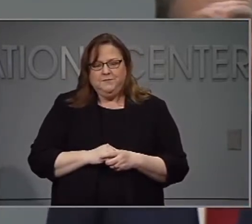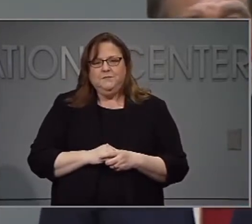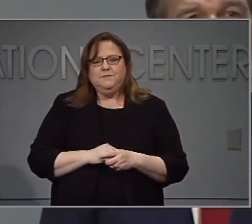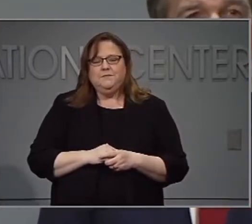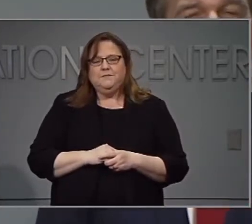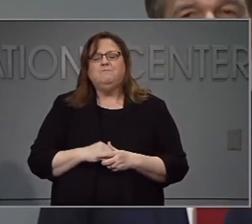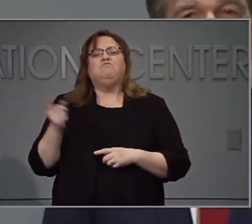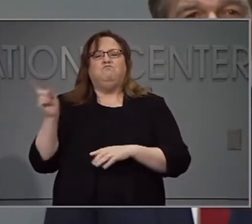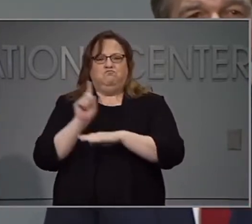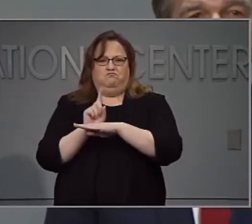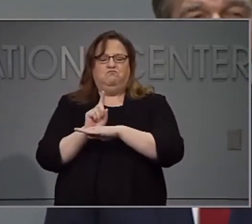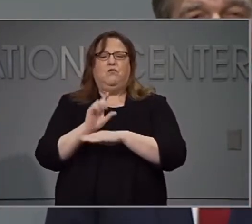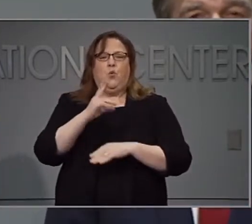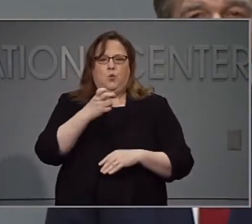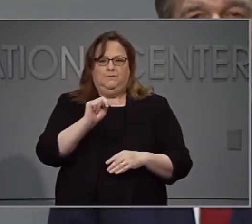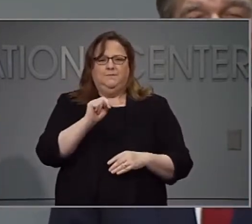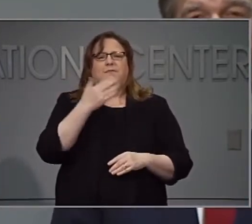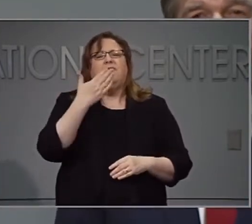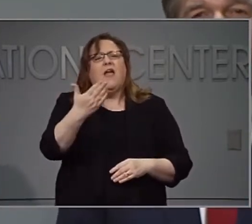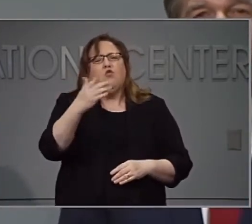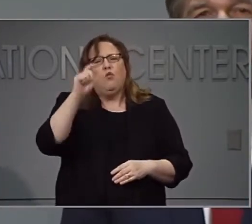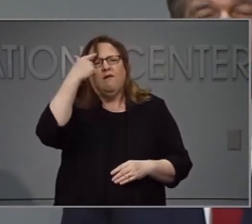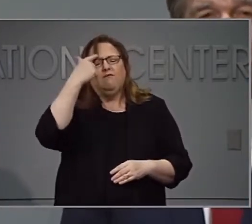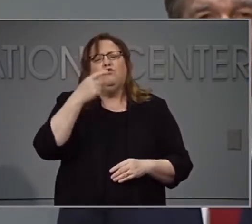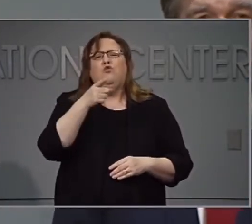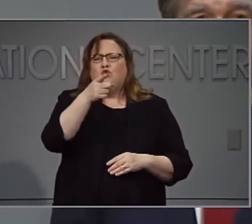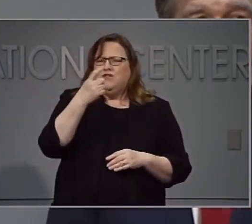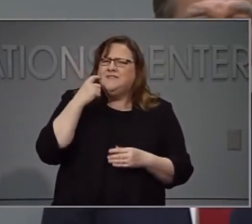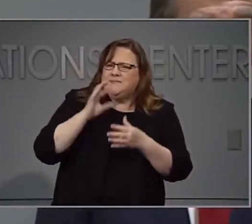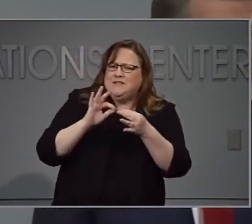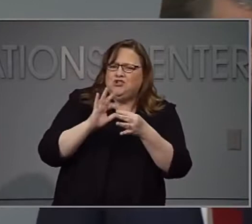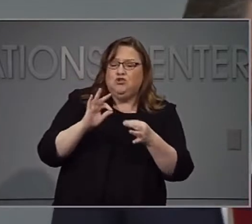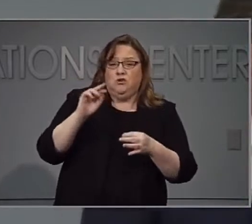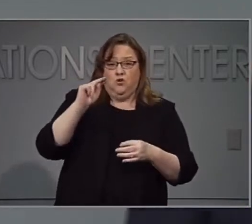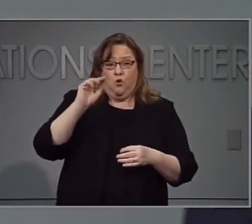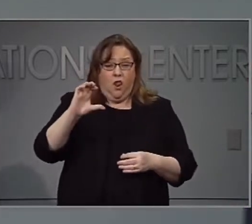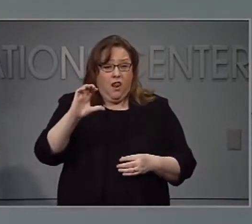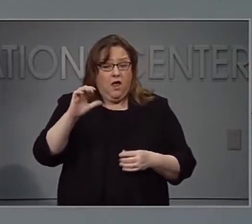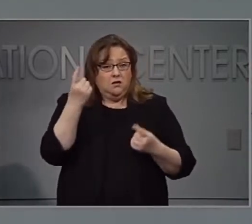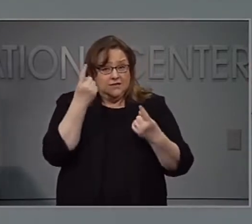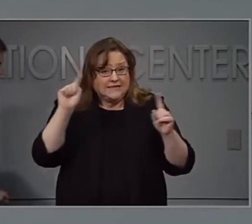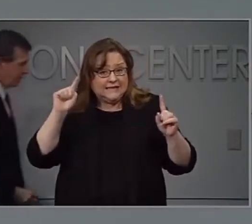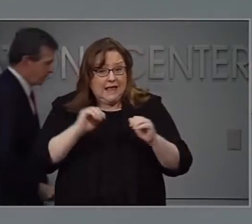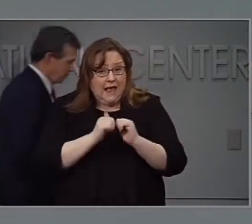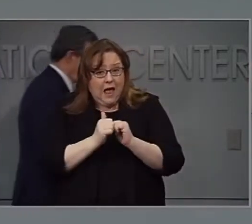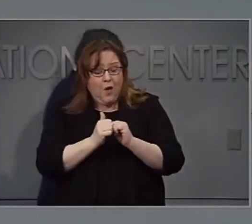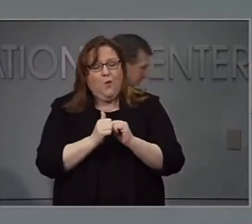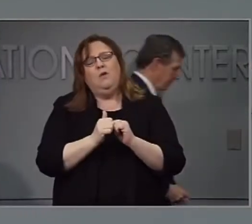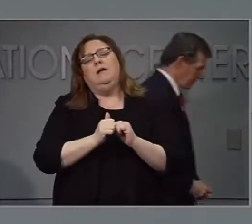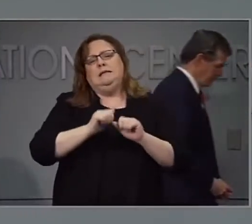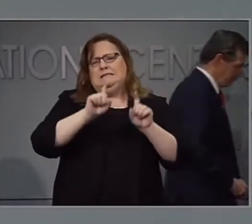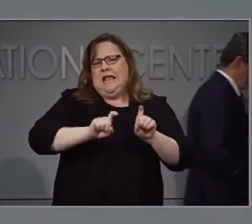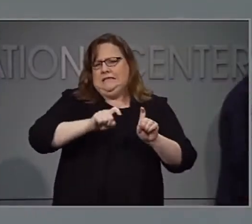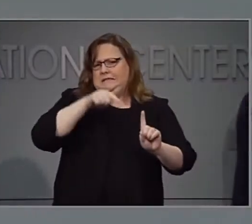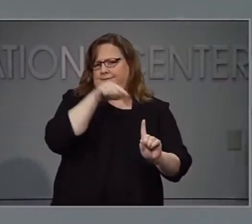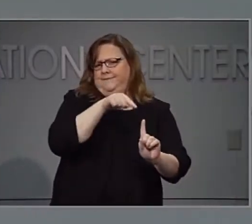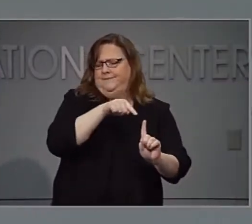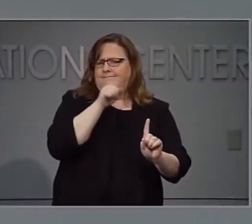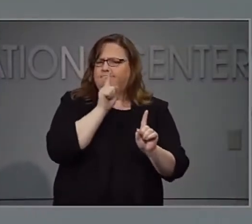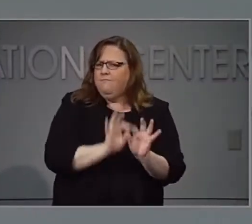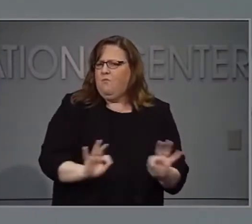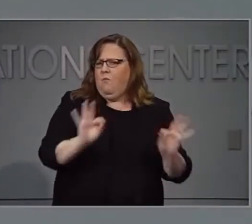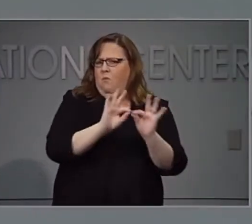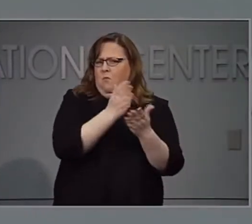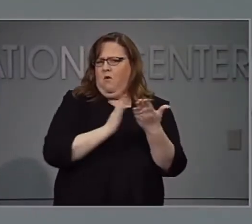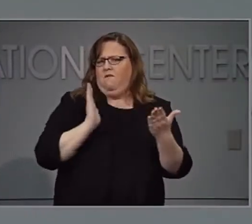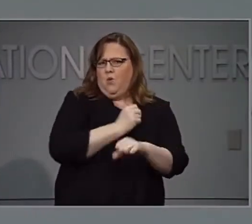Thank you, Governor. As you've mentioned, for North Carolina to stay ahead of the curve, testing is going to be a key component of